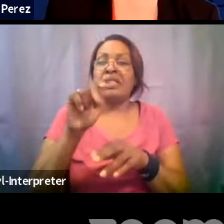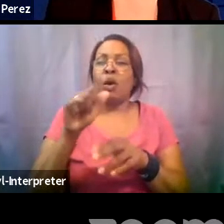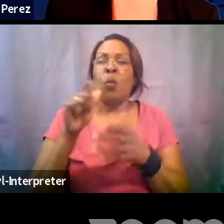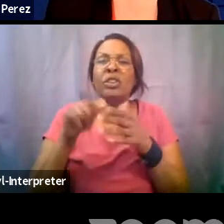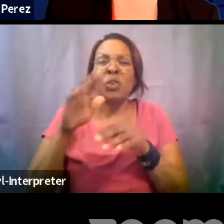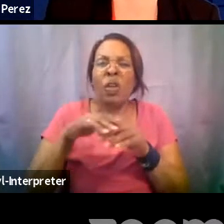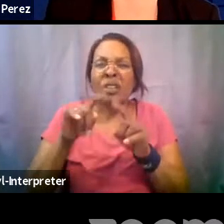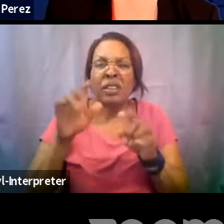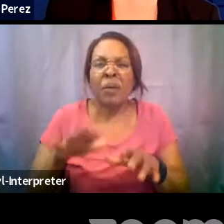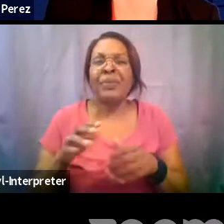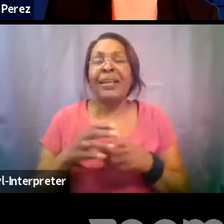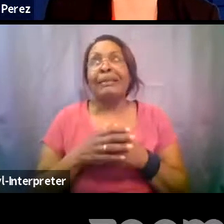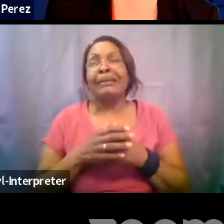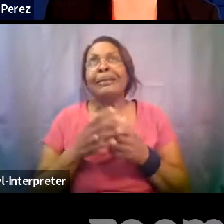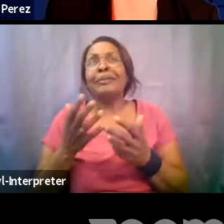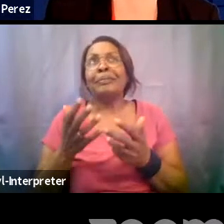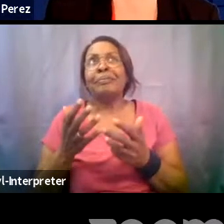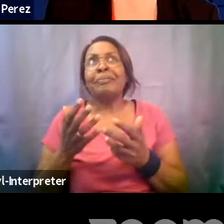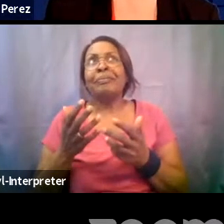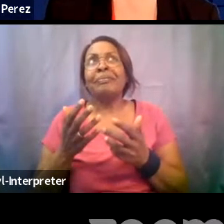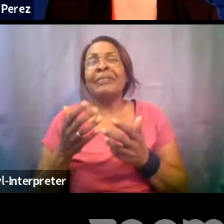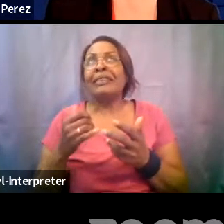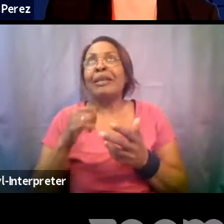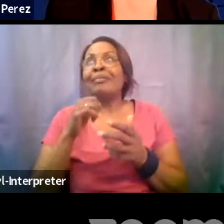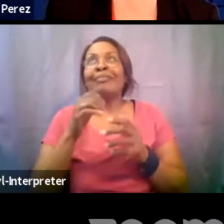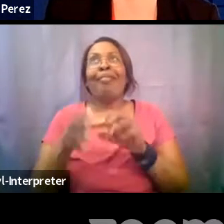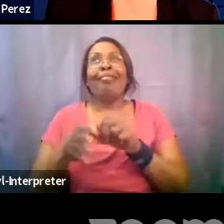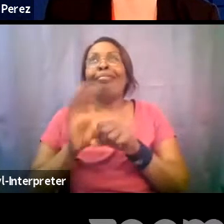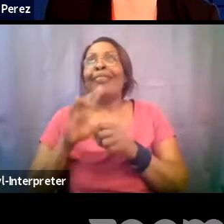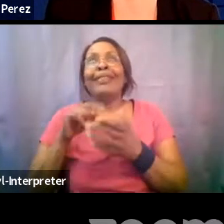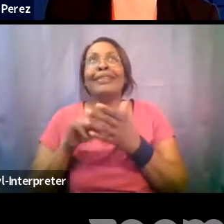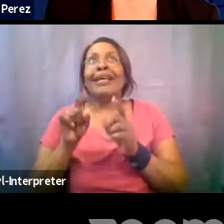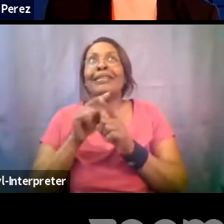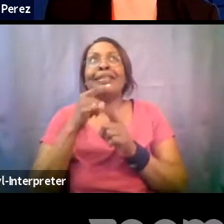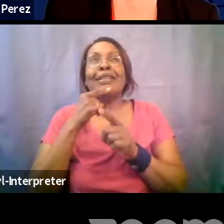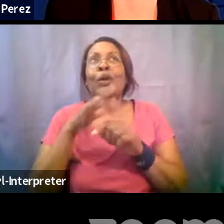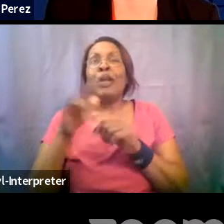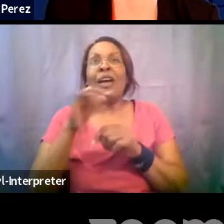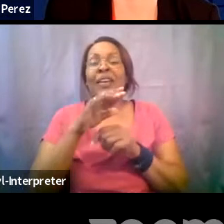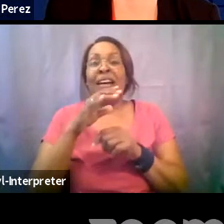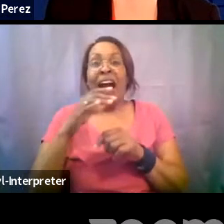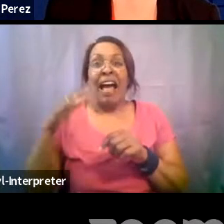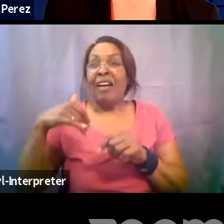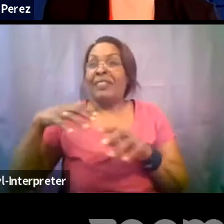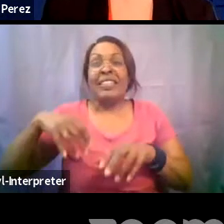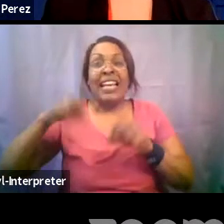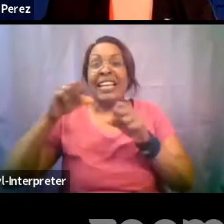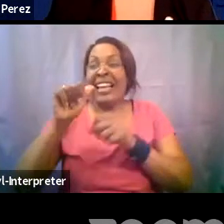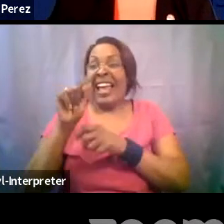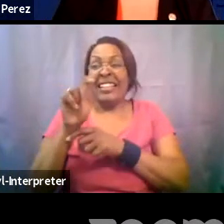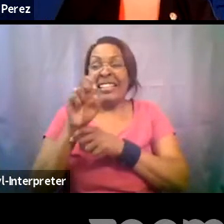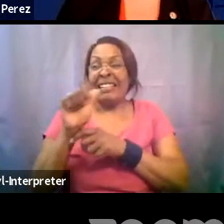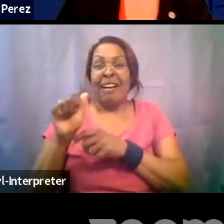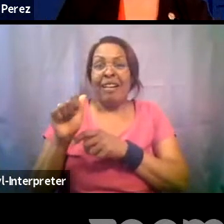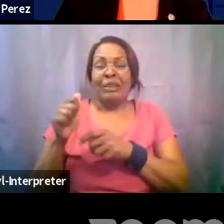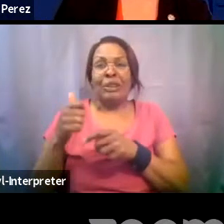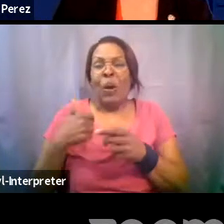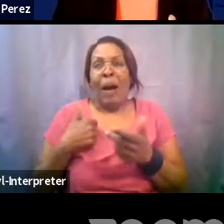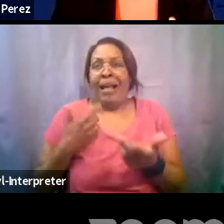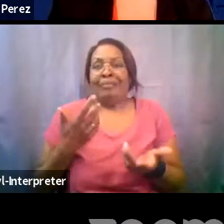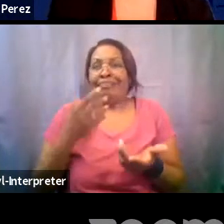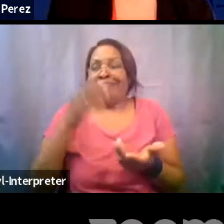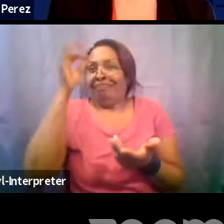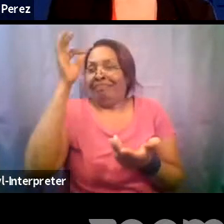There are I'm not going to be very good at that. As I said earlier, I haven't taken the ATSA, so I'm at a disadvantage